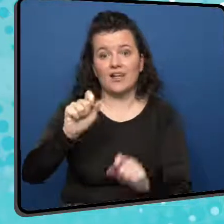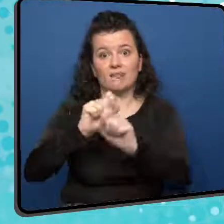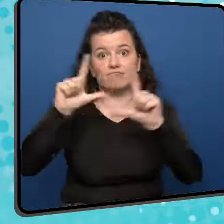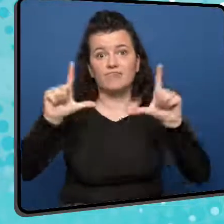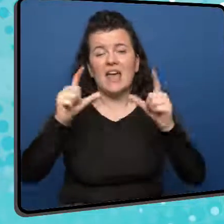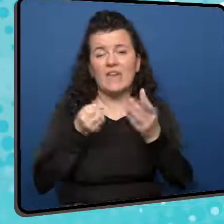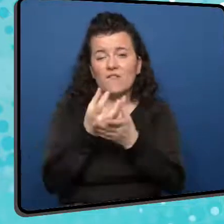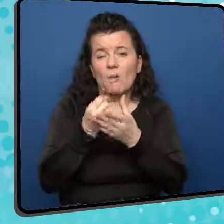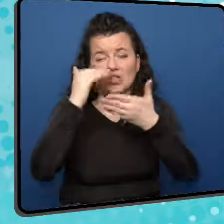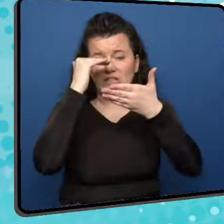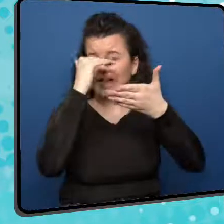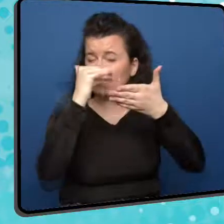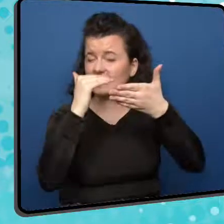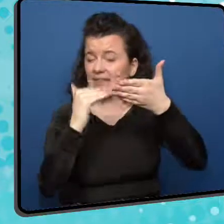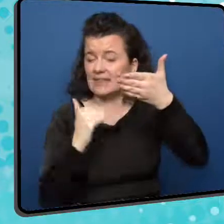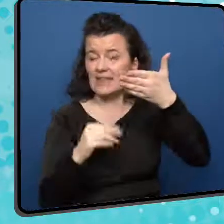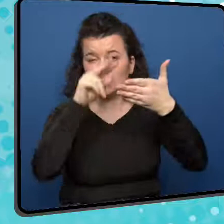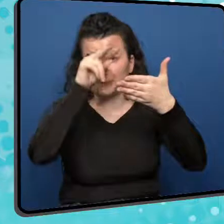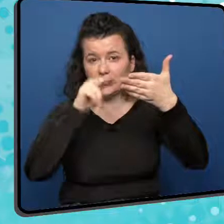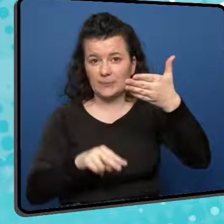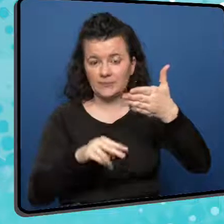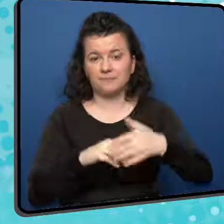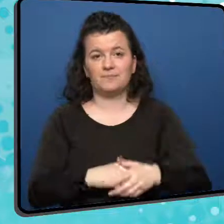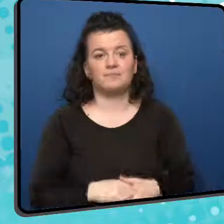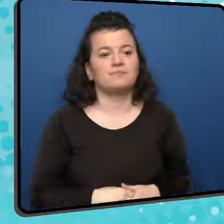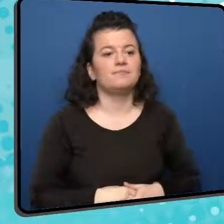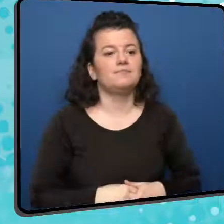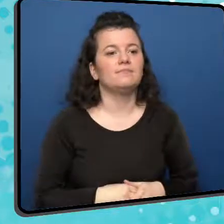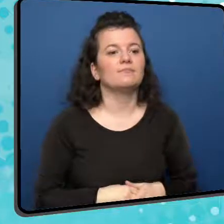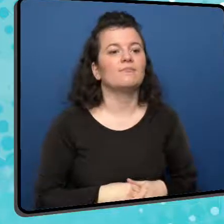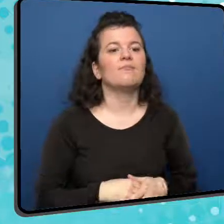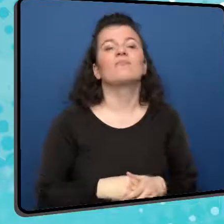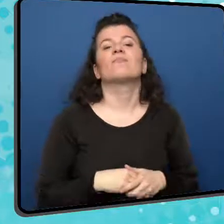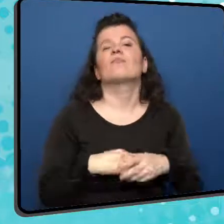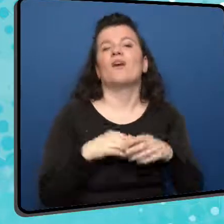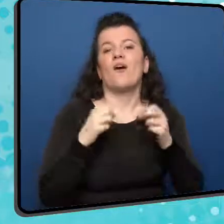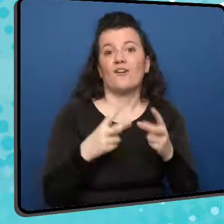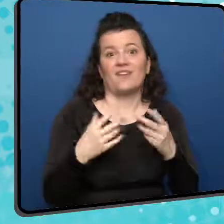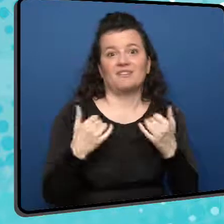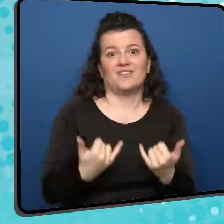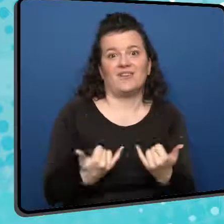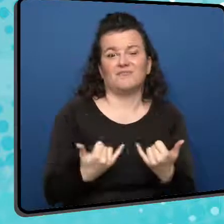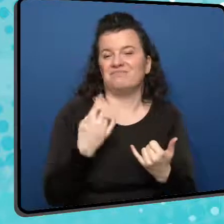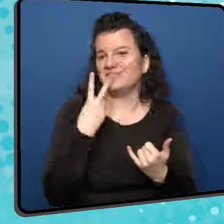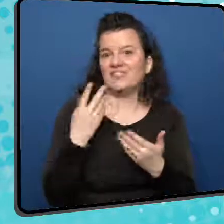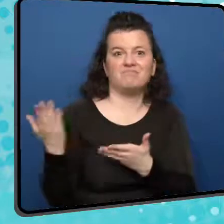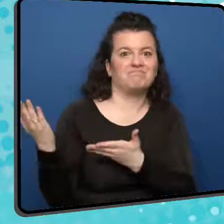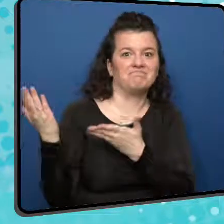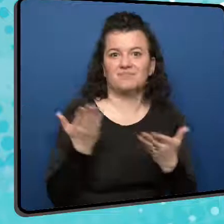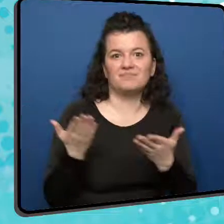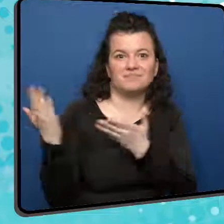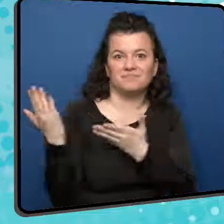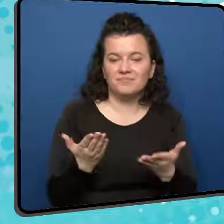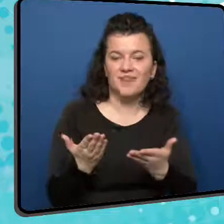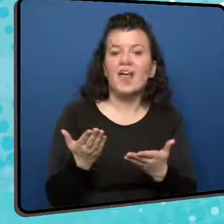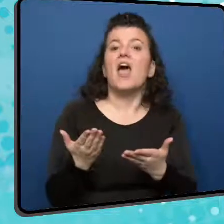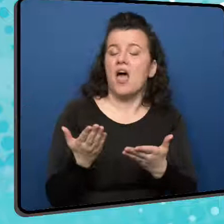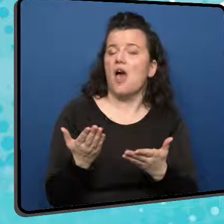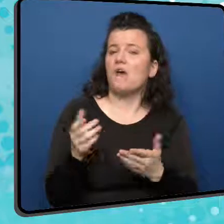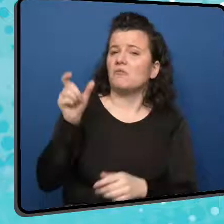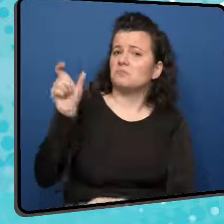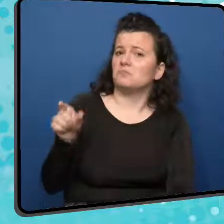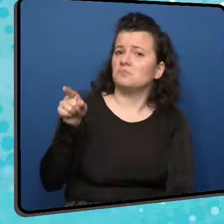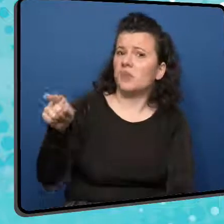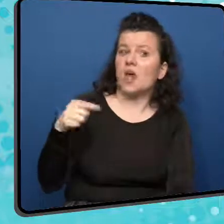created by Sami. He's an AI MVP, and every 2 weeks he invites guests to his 1-hour show to talk about a